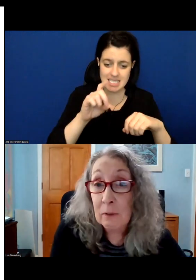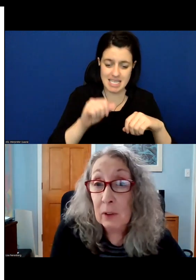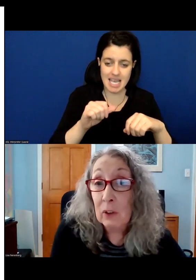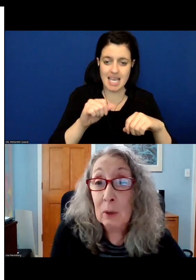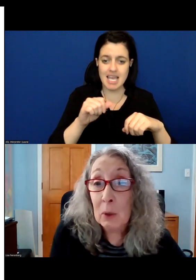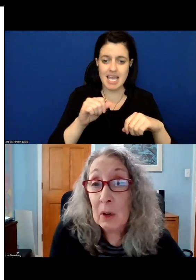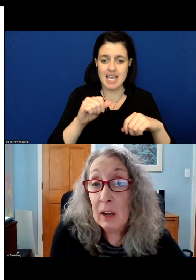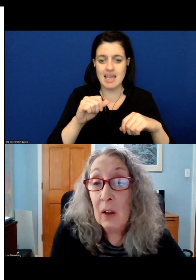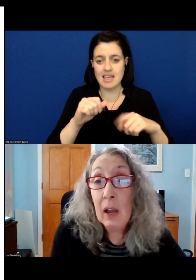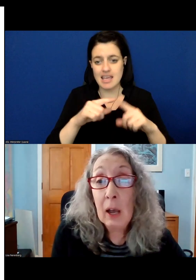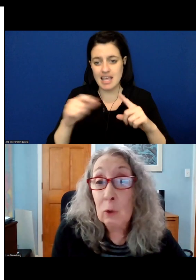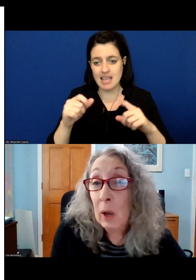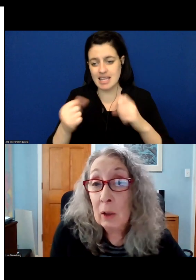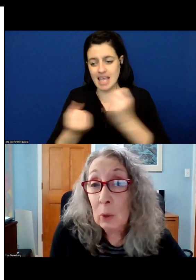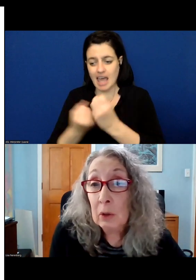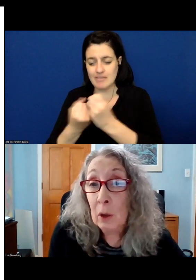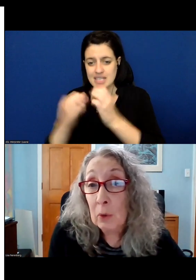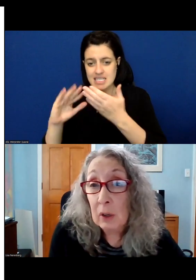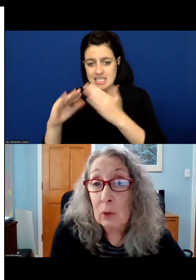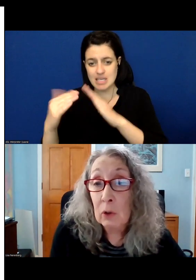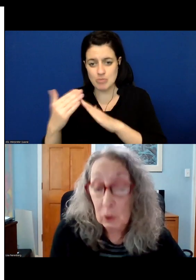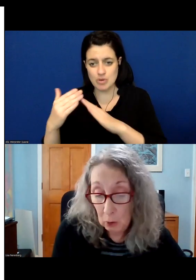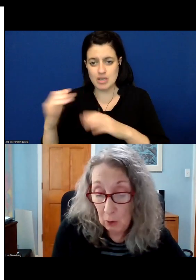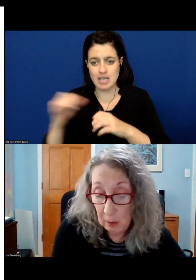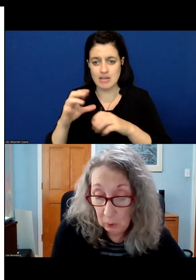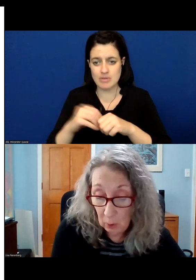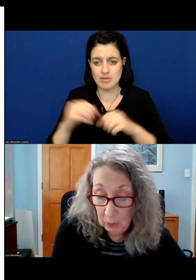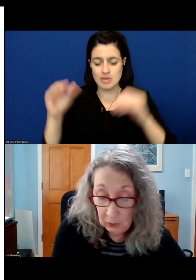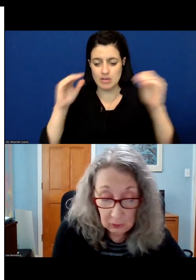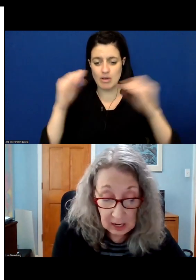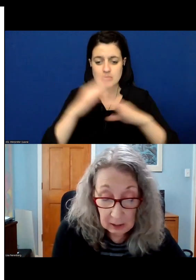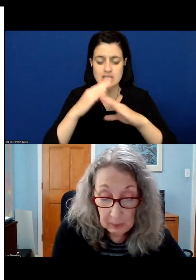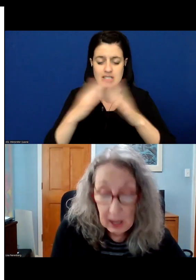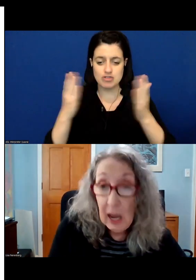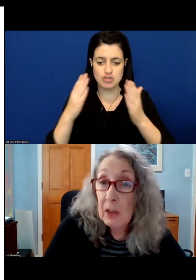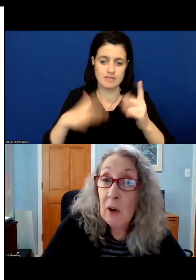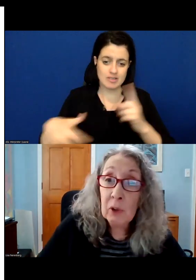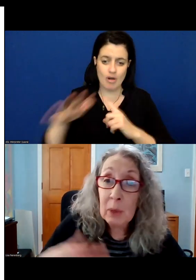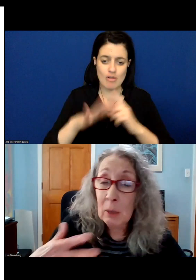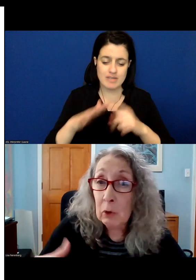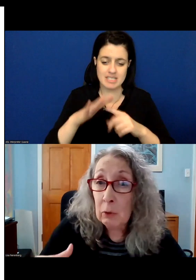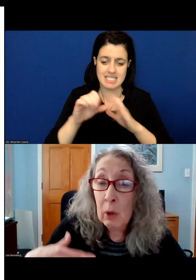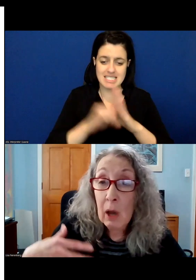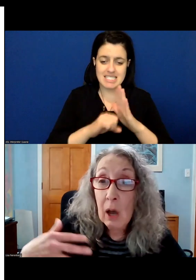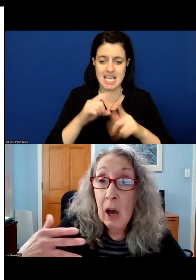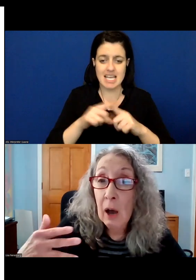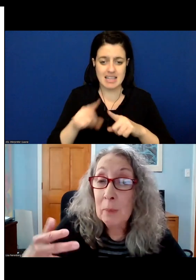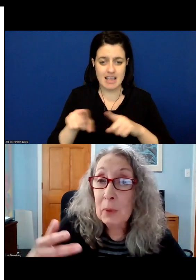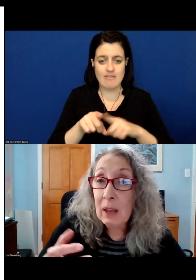and the advocacy community, as well as with adult protective service programs around the state. And they've also been able